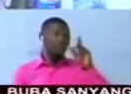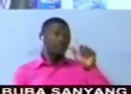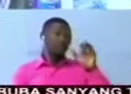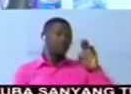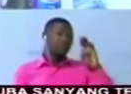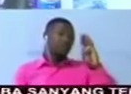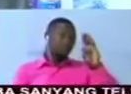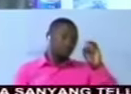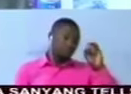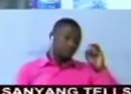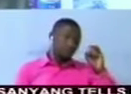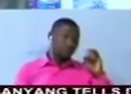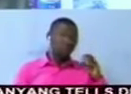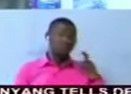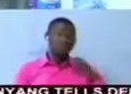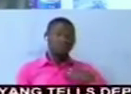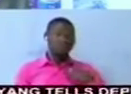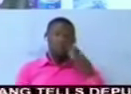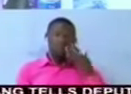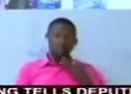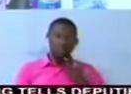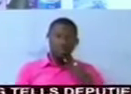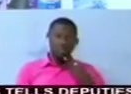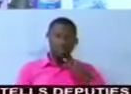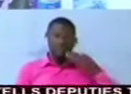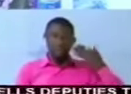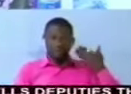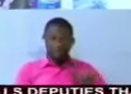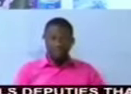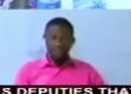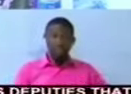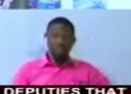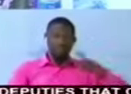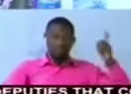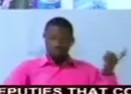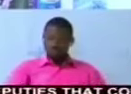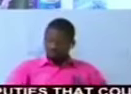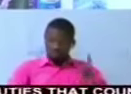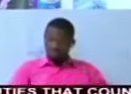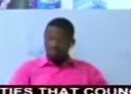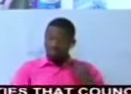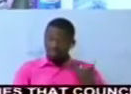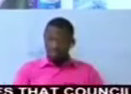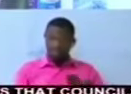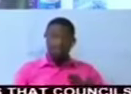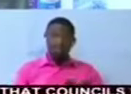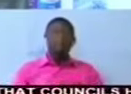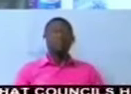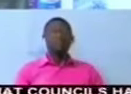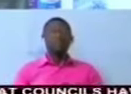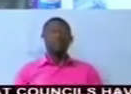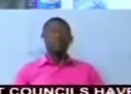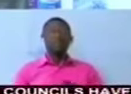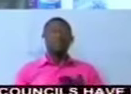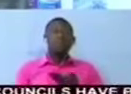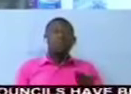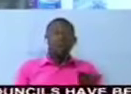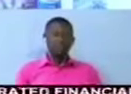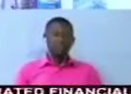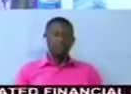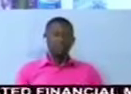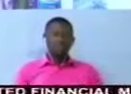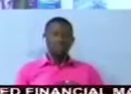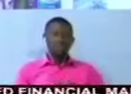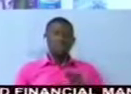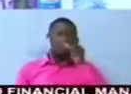dem nañ ba pare ci door yi. When we know that when they are done with the beatings. Li tax ma xam ne ci door yi la mam gi. That